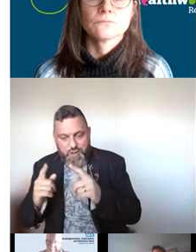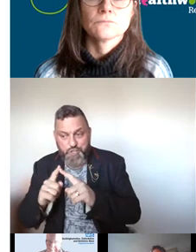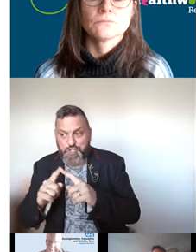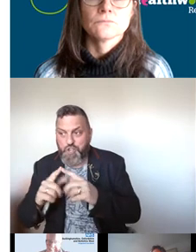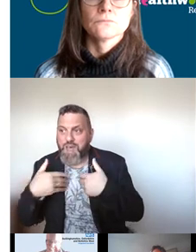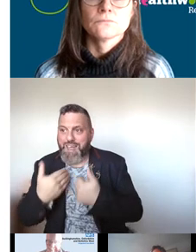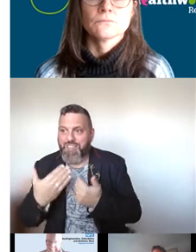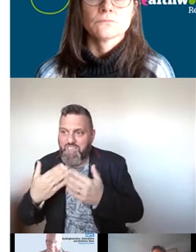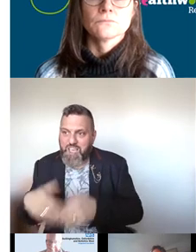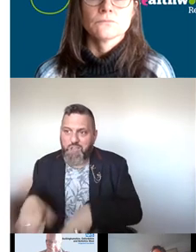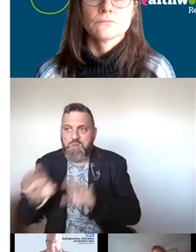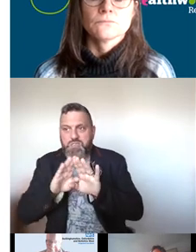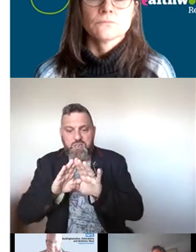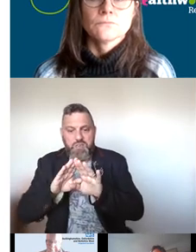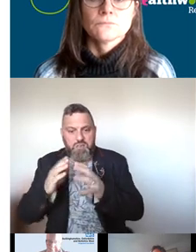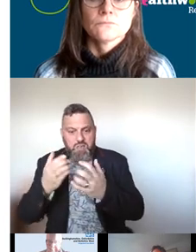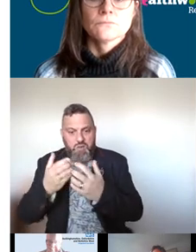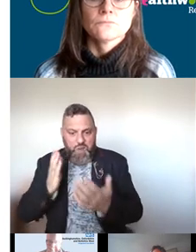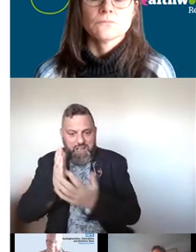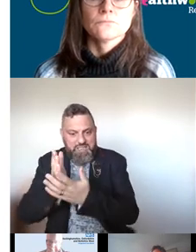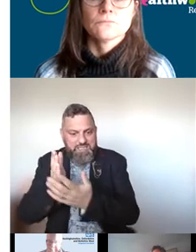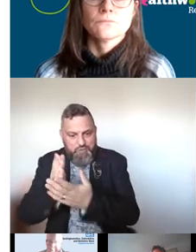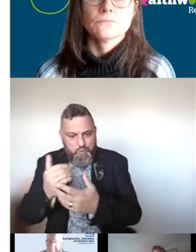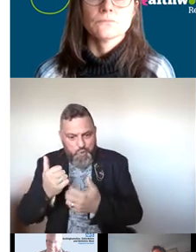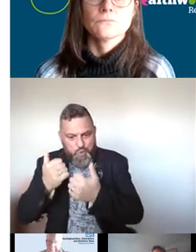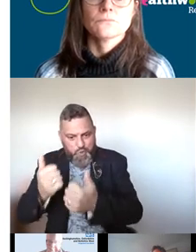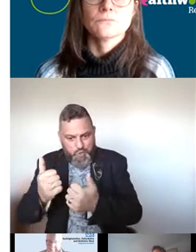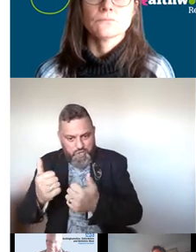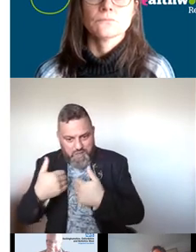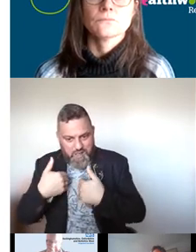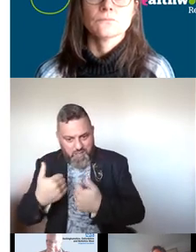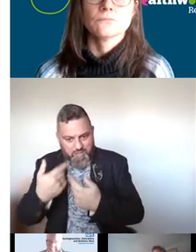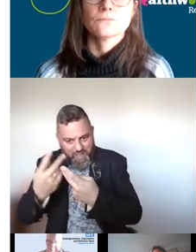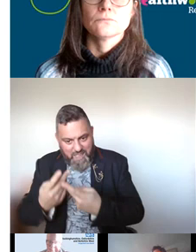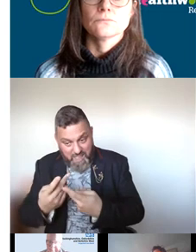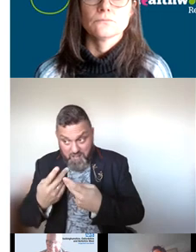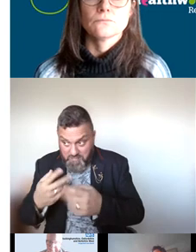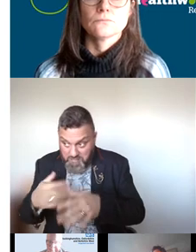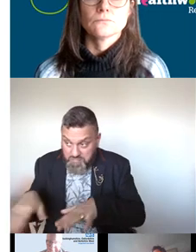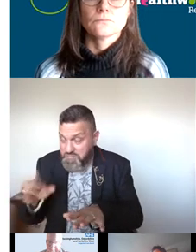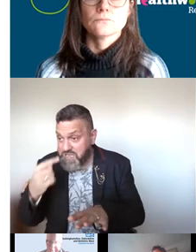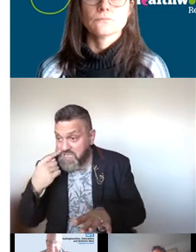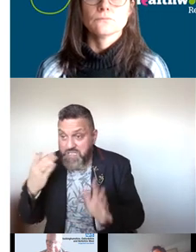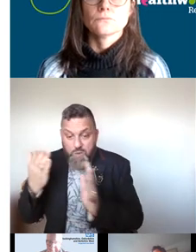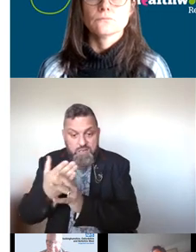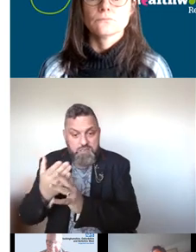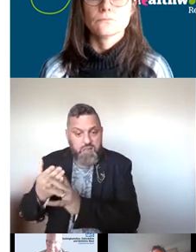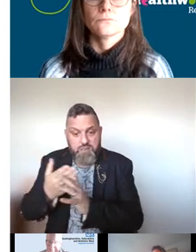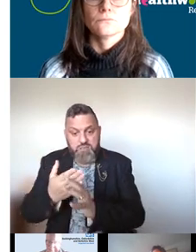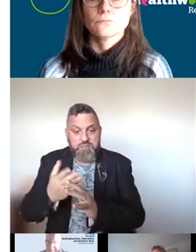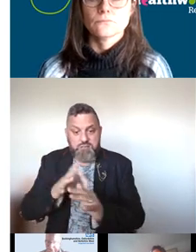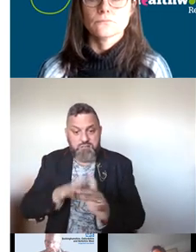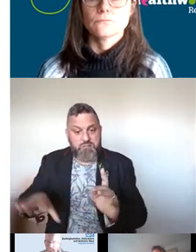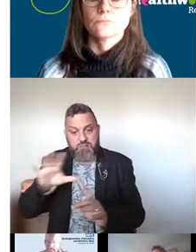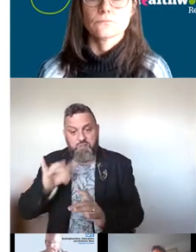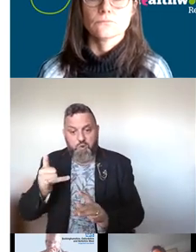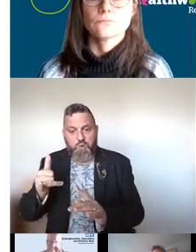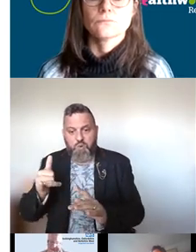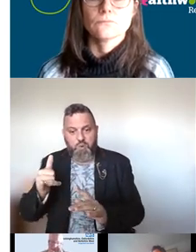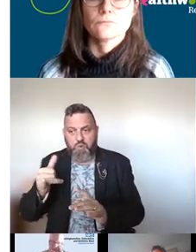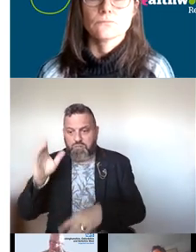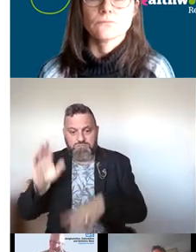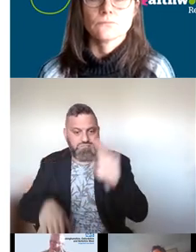how equitable is access to good healthcare? So these really common strands are being talked about in all of these forums. So we